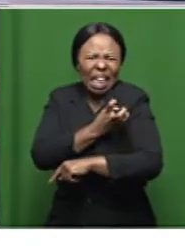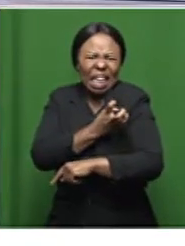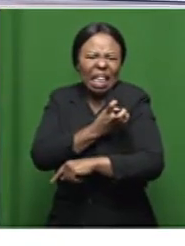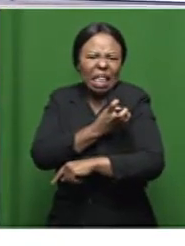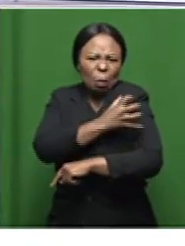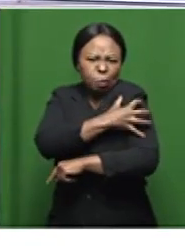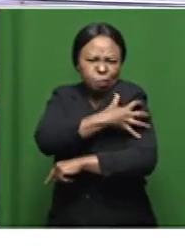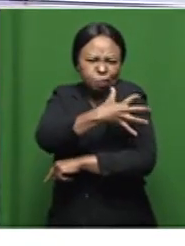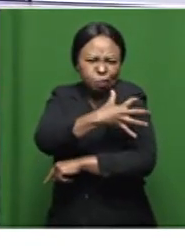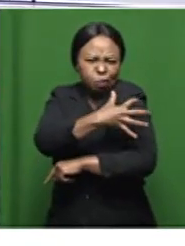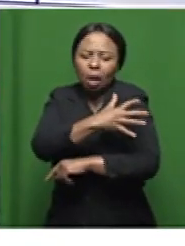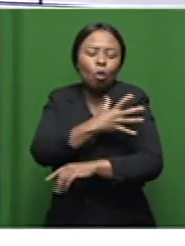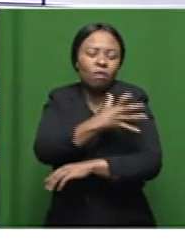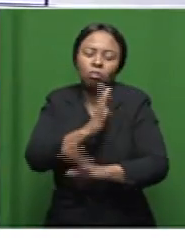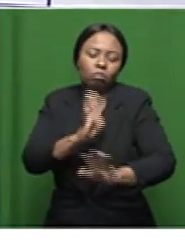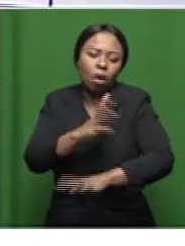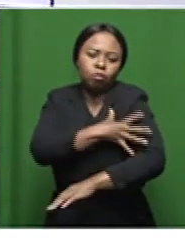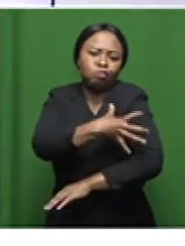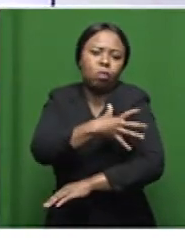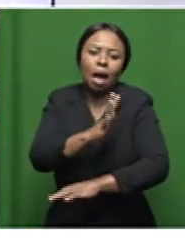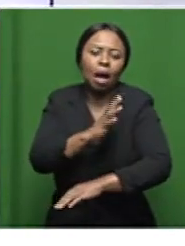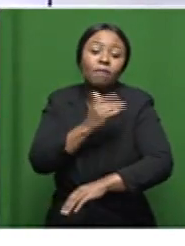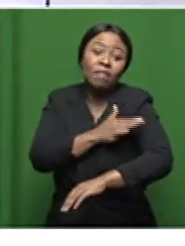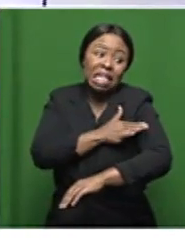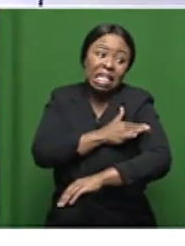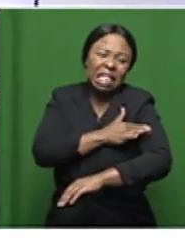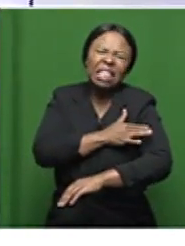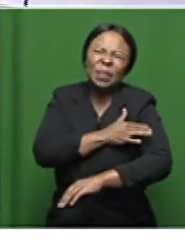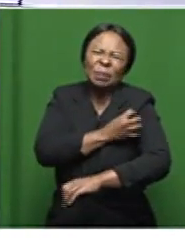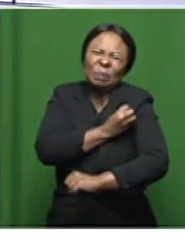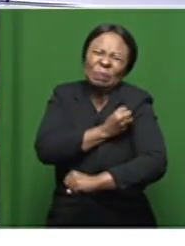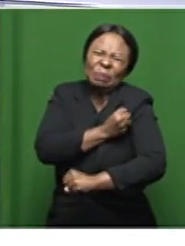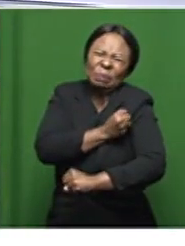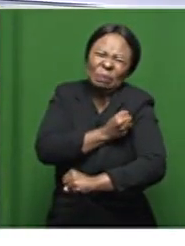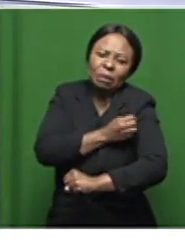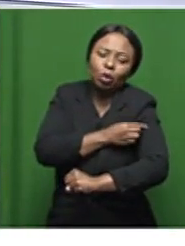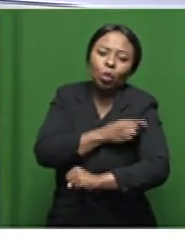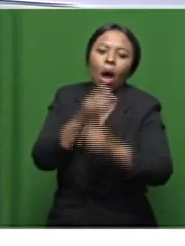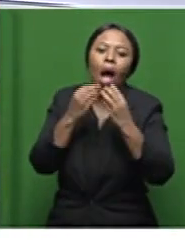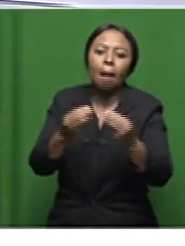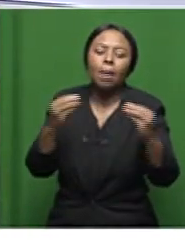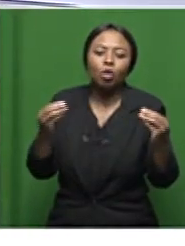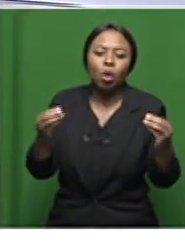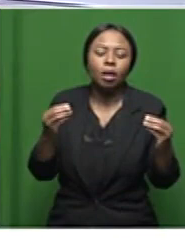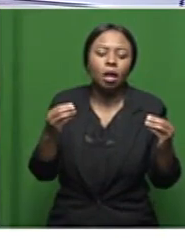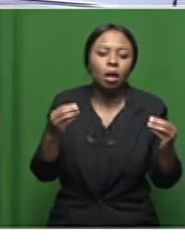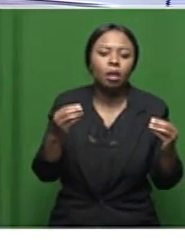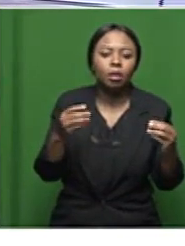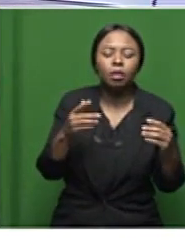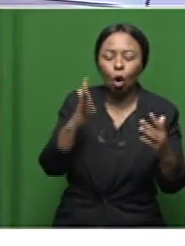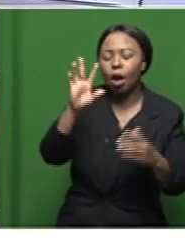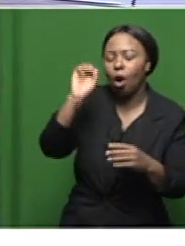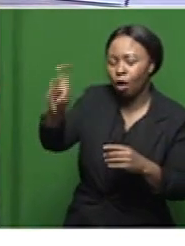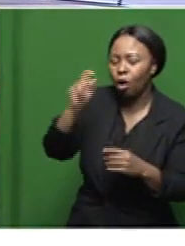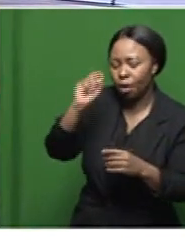ingalo ivuvukile. Ayivuvukalanga but mawubamba la kuqinile. Kuqinile. Okay, all right. No, sizwile question yakho.